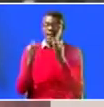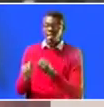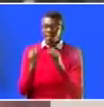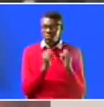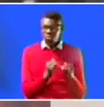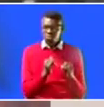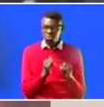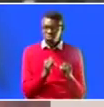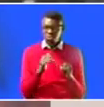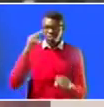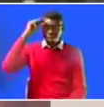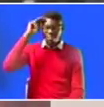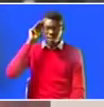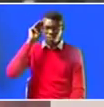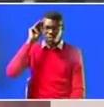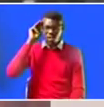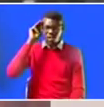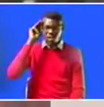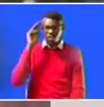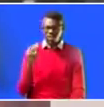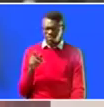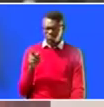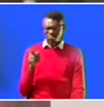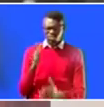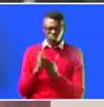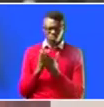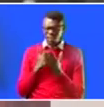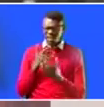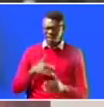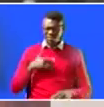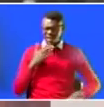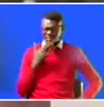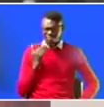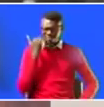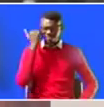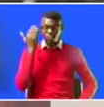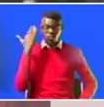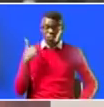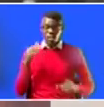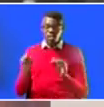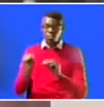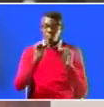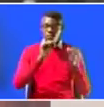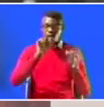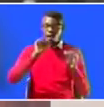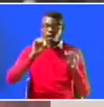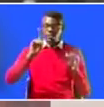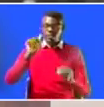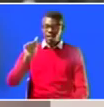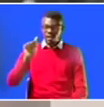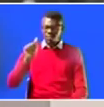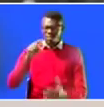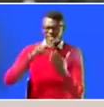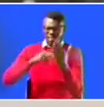worship Mary. And that would really be disturbing. In fact, I became an SDA for a while and read all those, the great